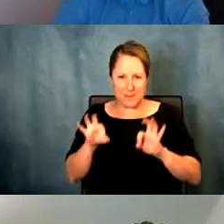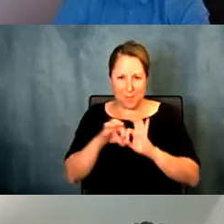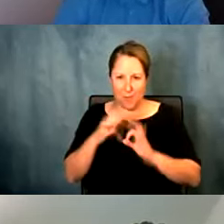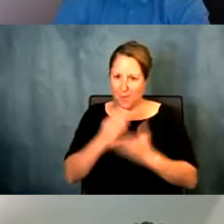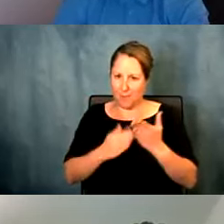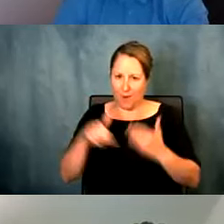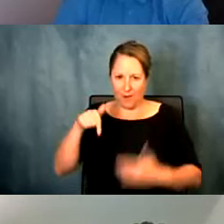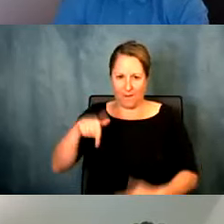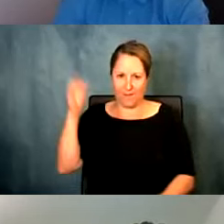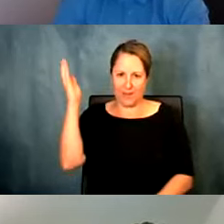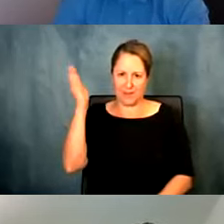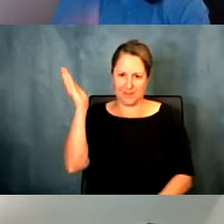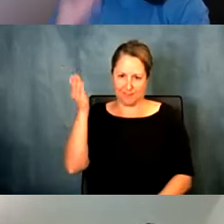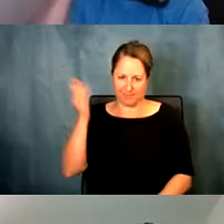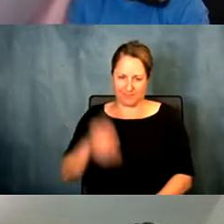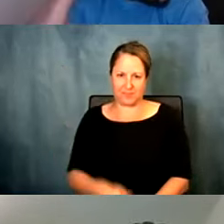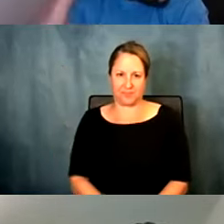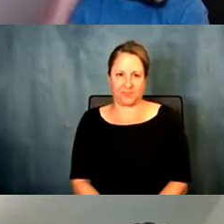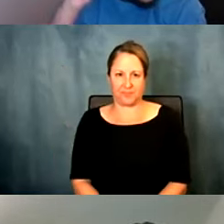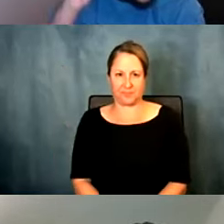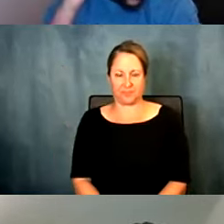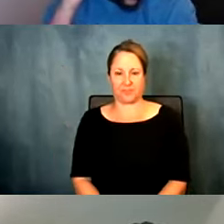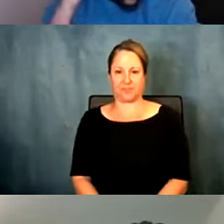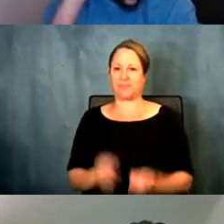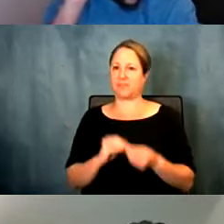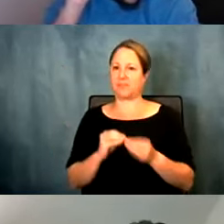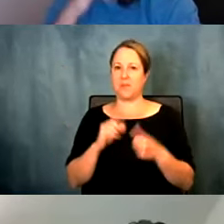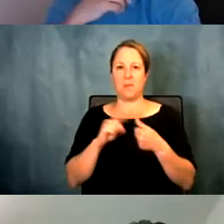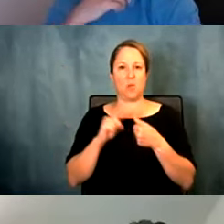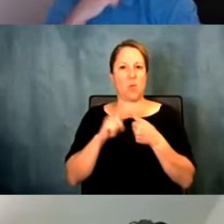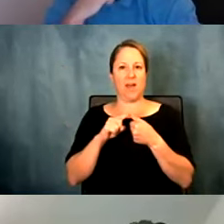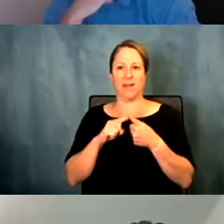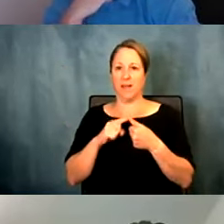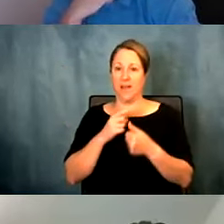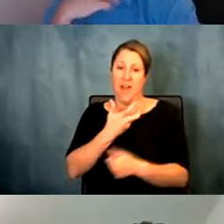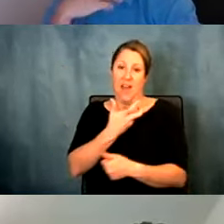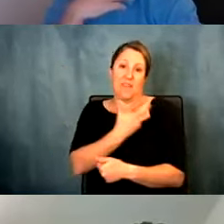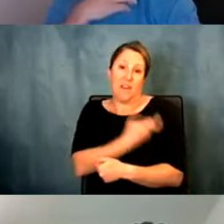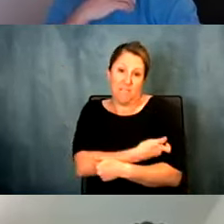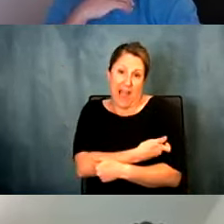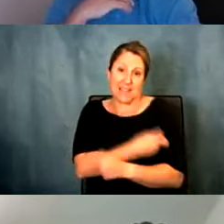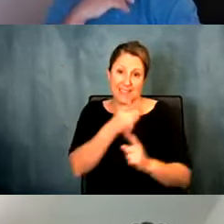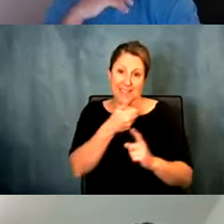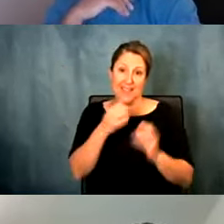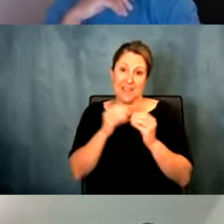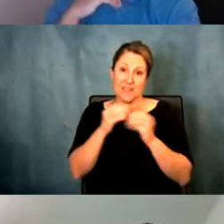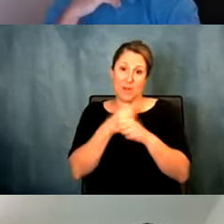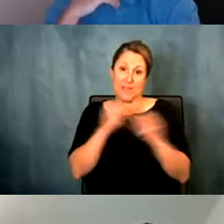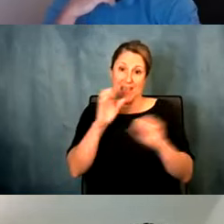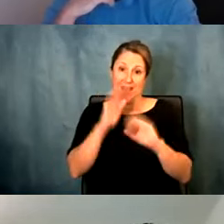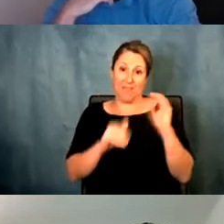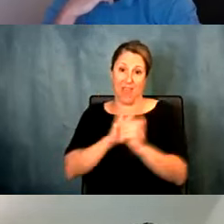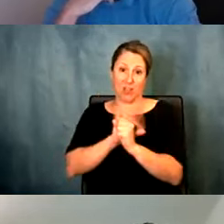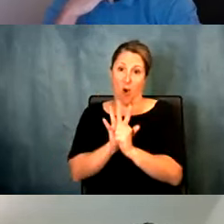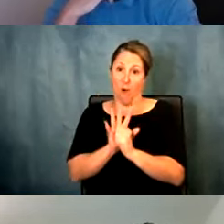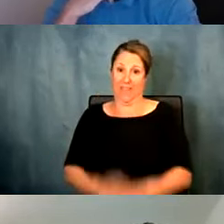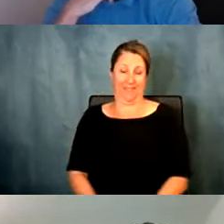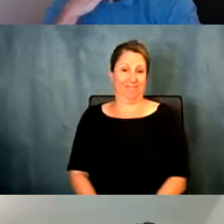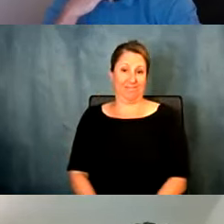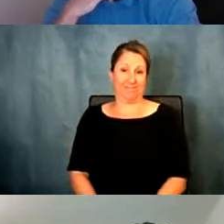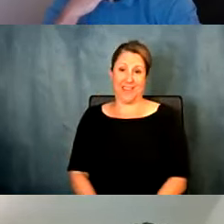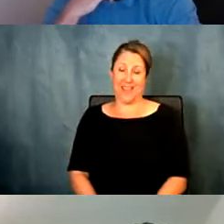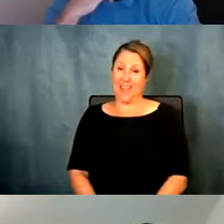in regards to this conversation. Number 1 is that the vaccine is safer than COVID-19. The evidence is